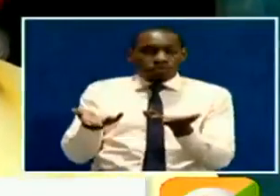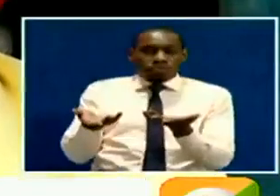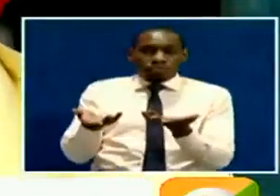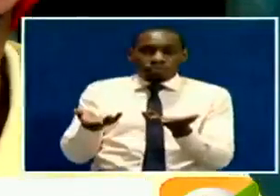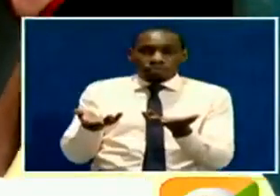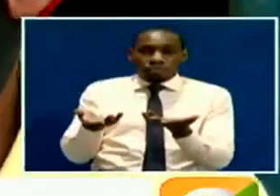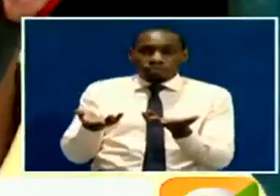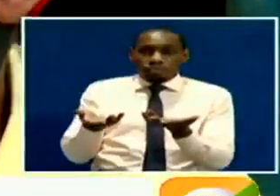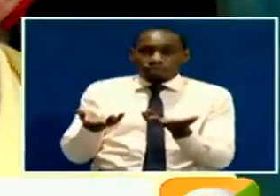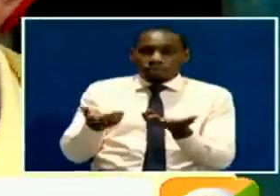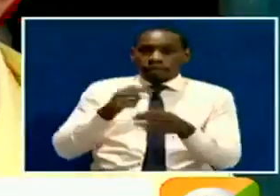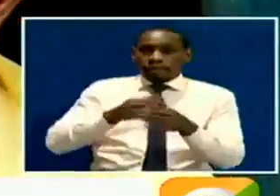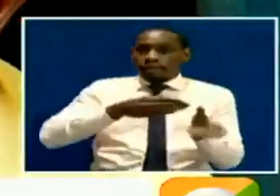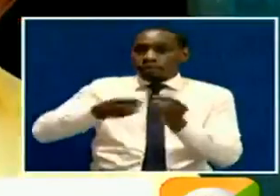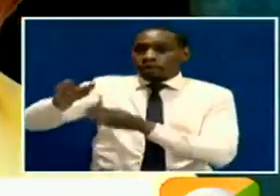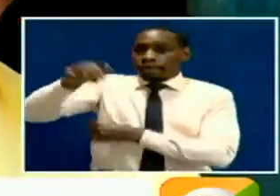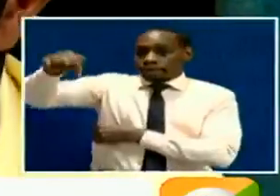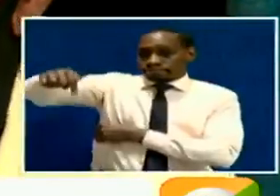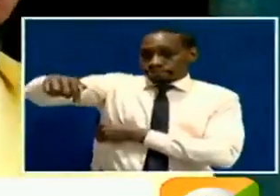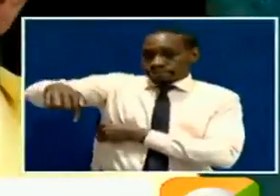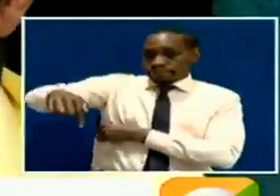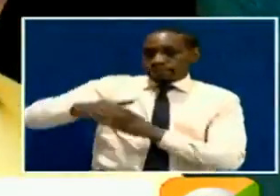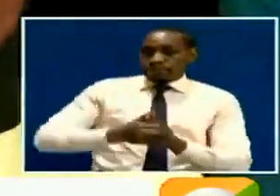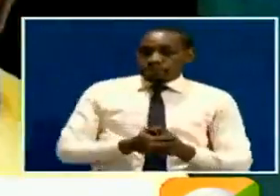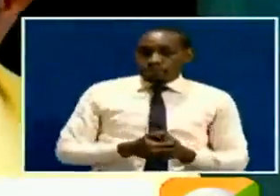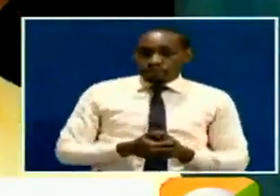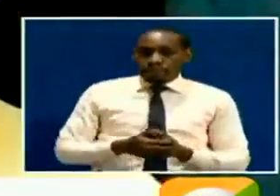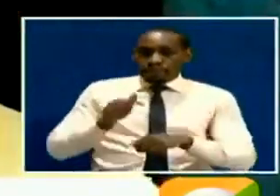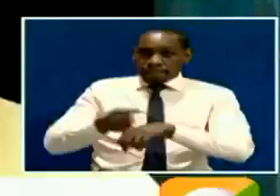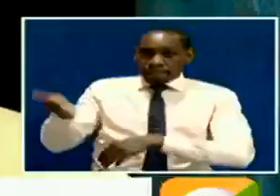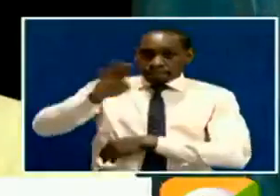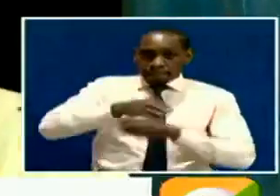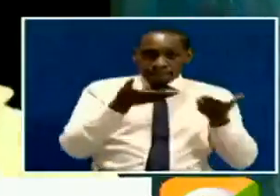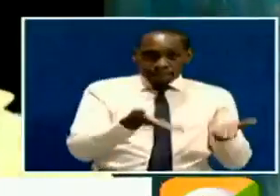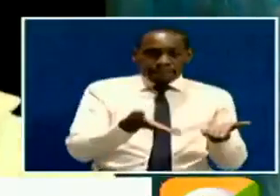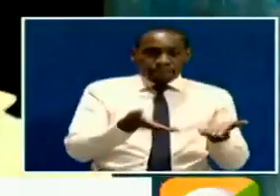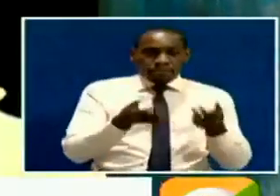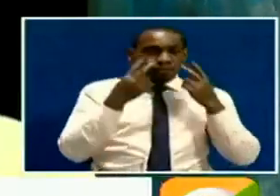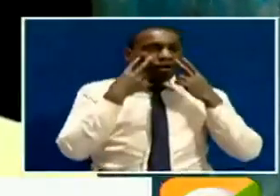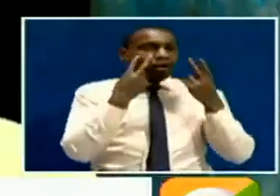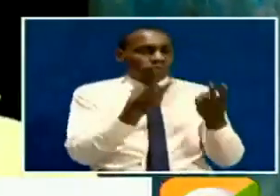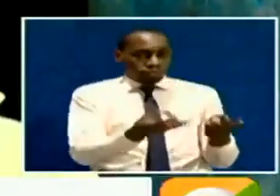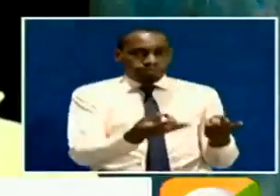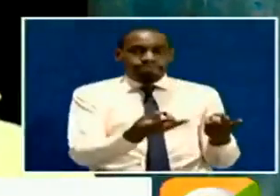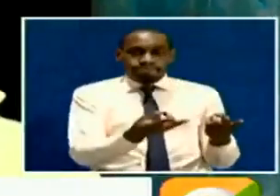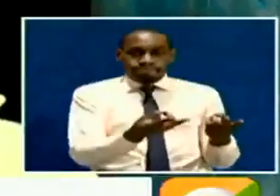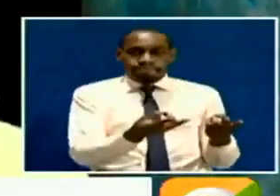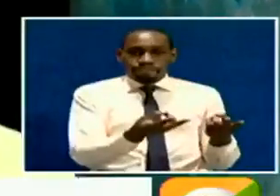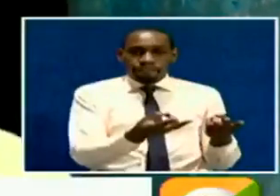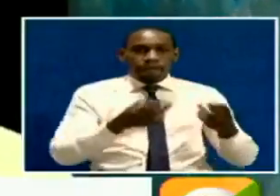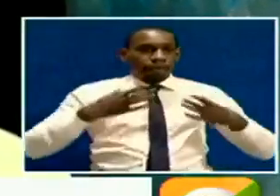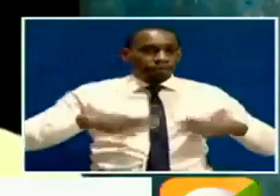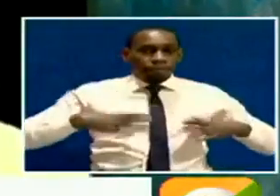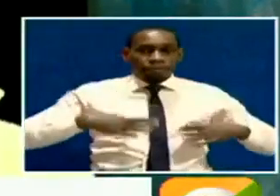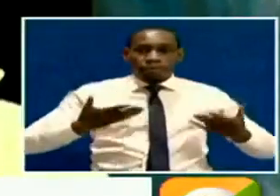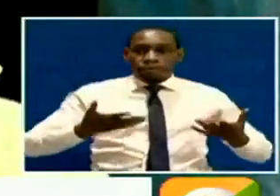hata ukitelemuka na hapo chini, kurudi hapa, unaona